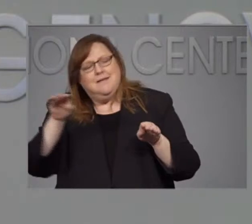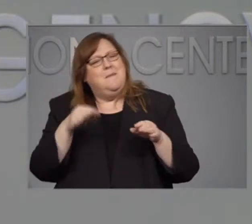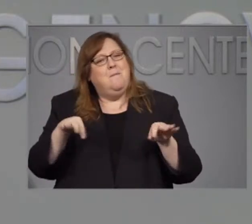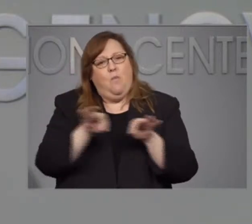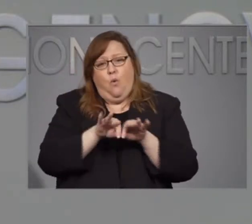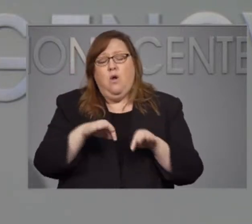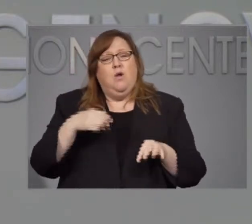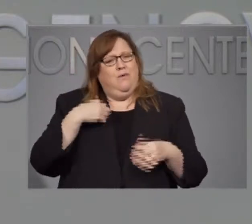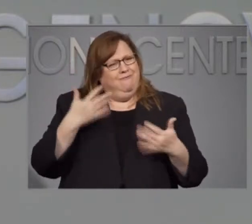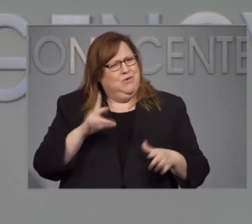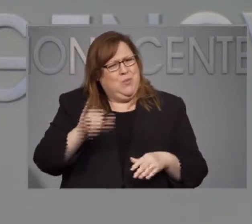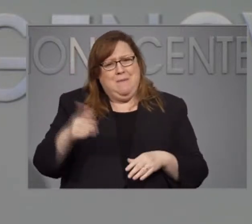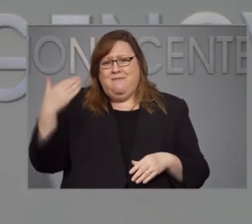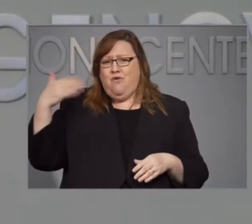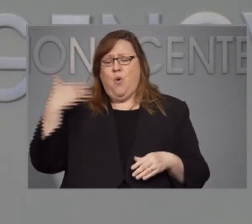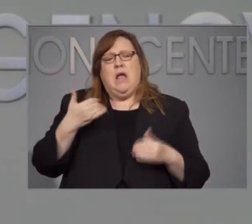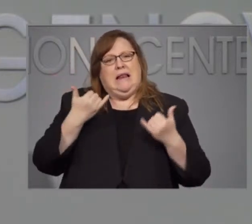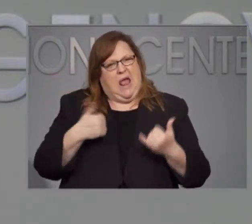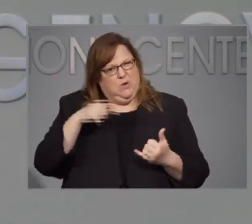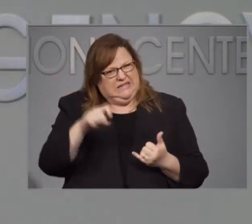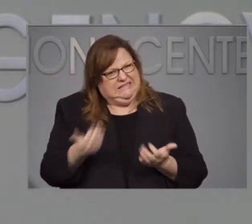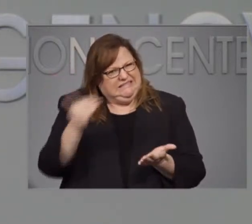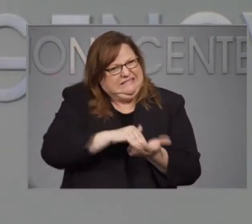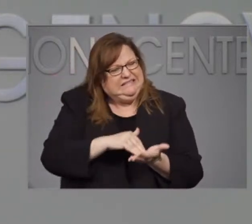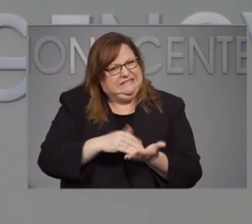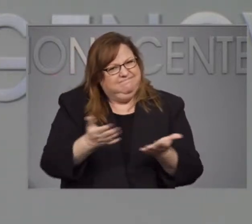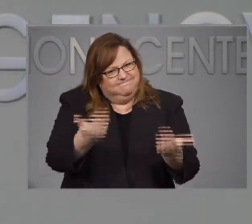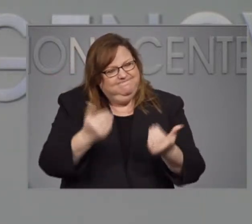done it before. We can do it again. Thank you.